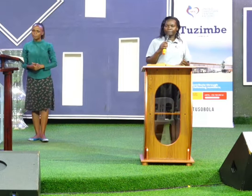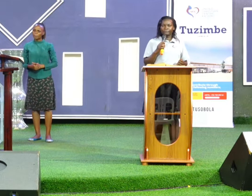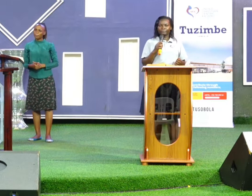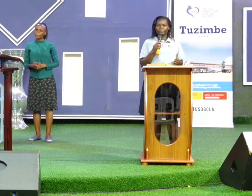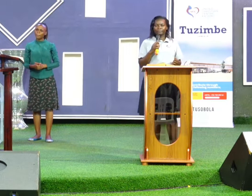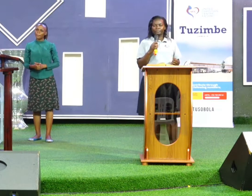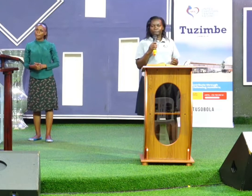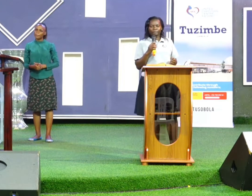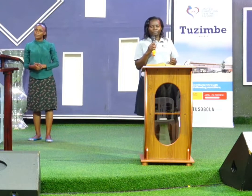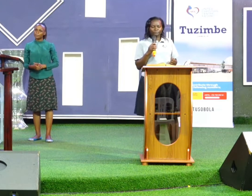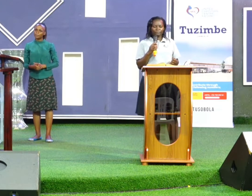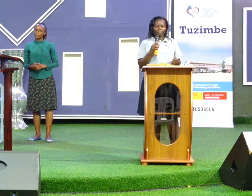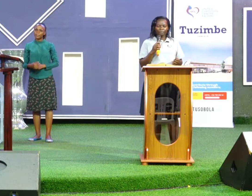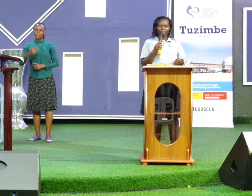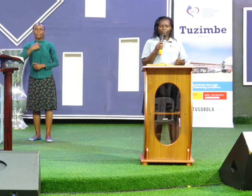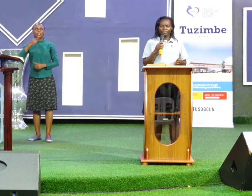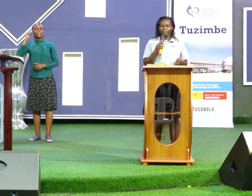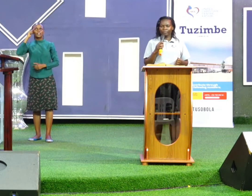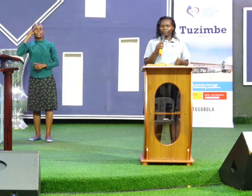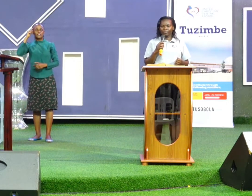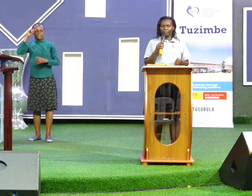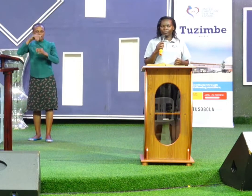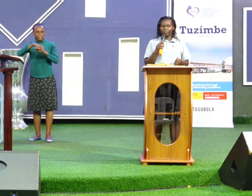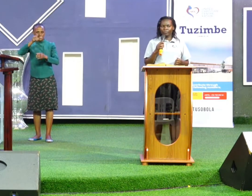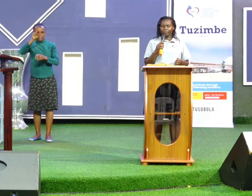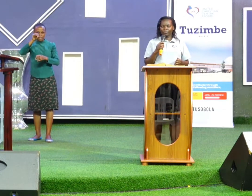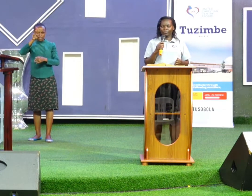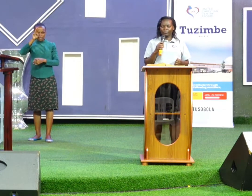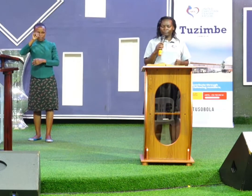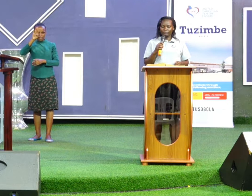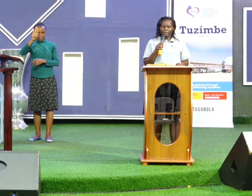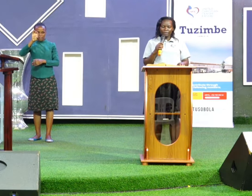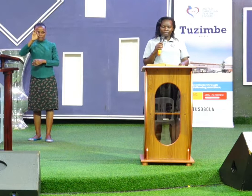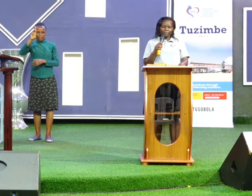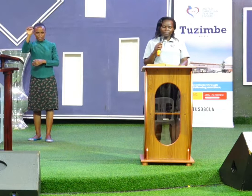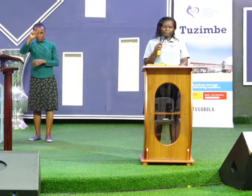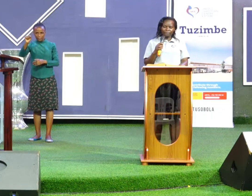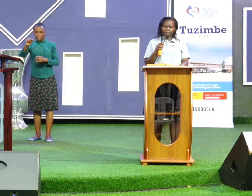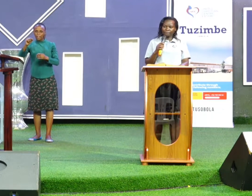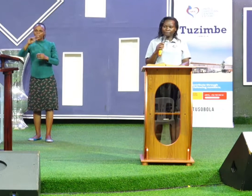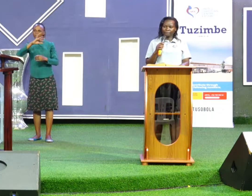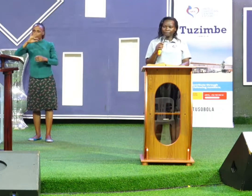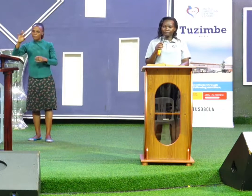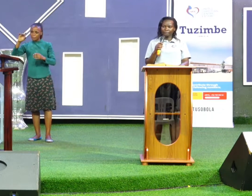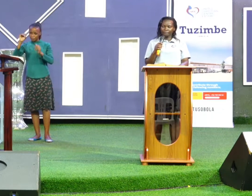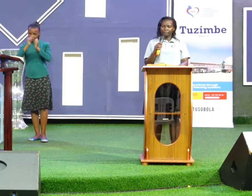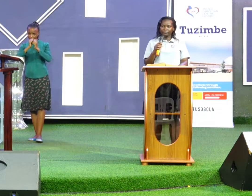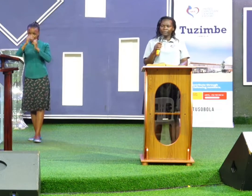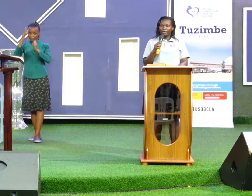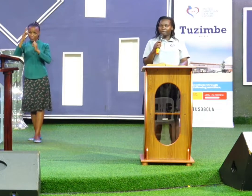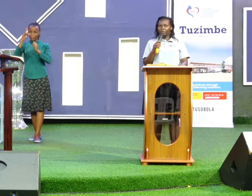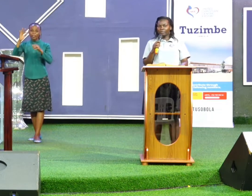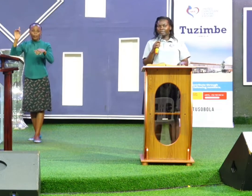I think in the book of Numbers, it should have been 13, when Moses sent out